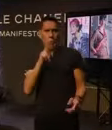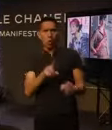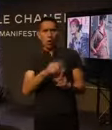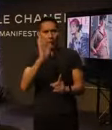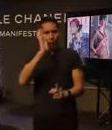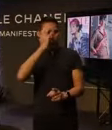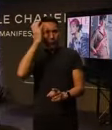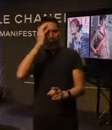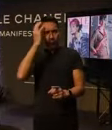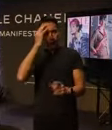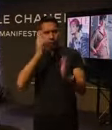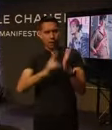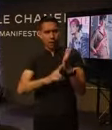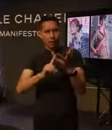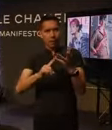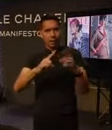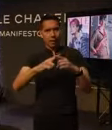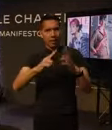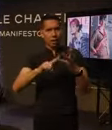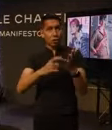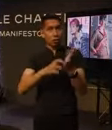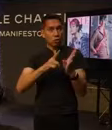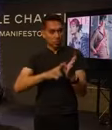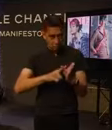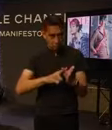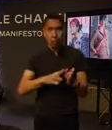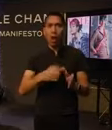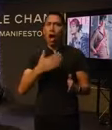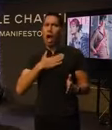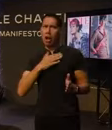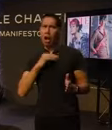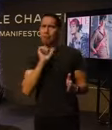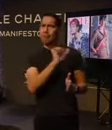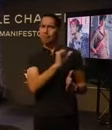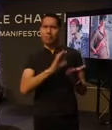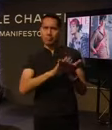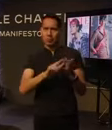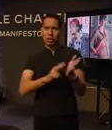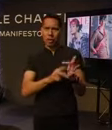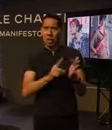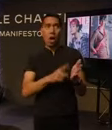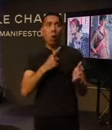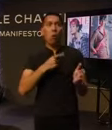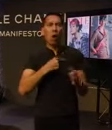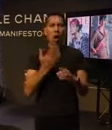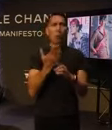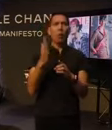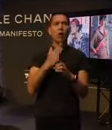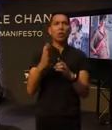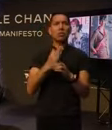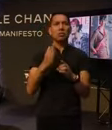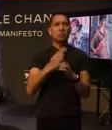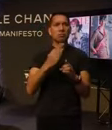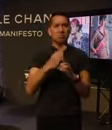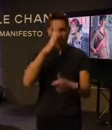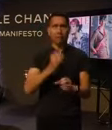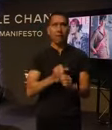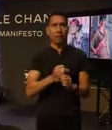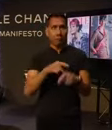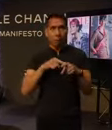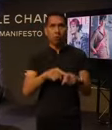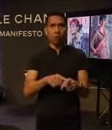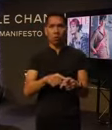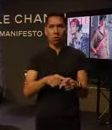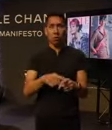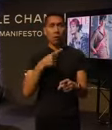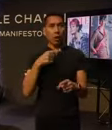Chanel because she stuck to her modernist principles, or the way she liked to dress. I mean, it was all about the